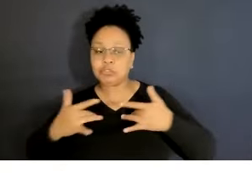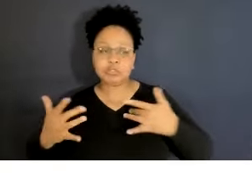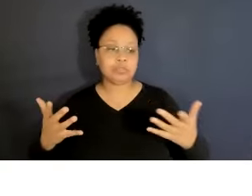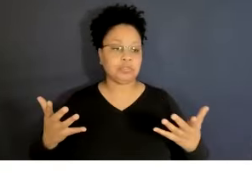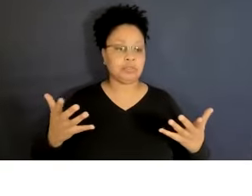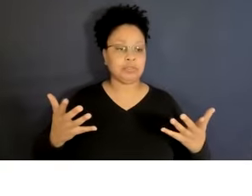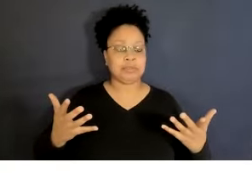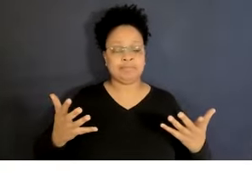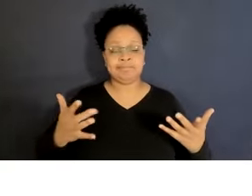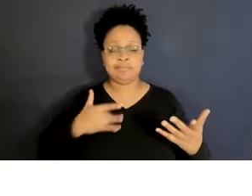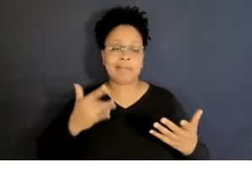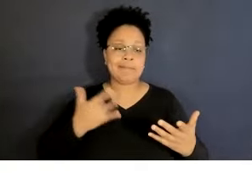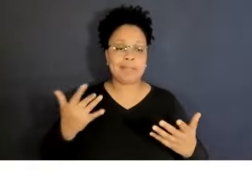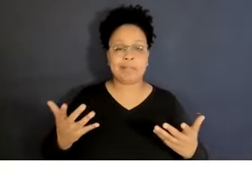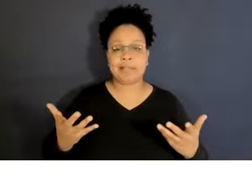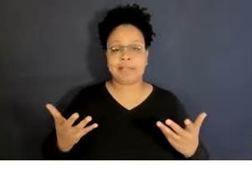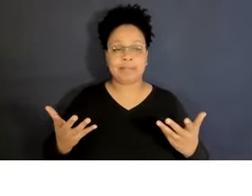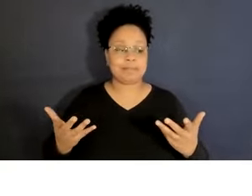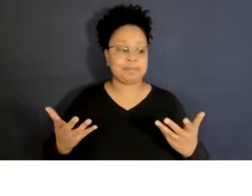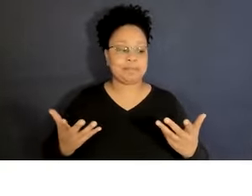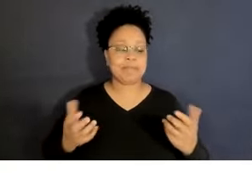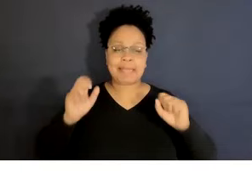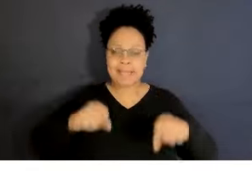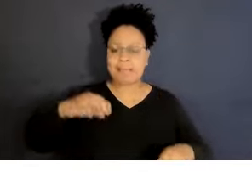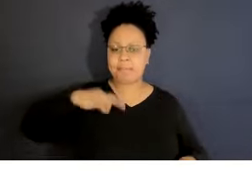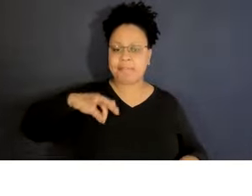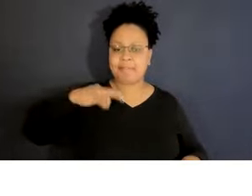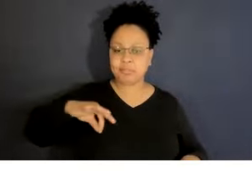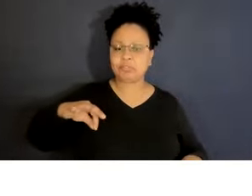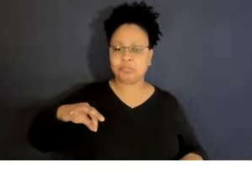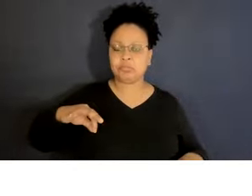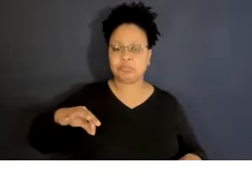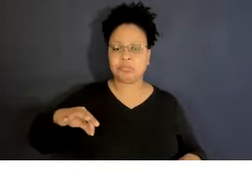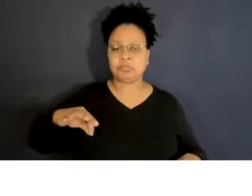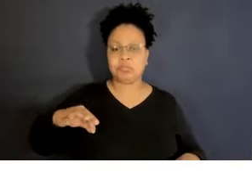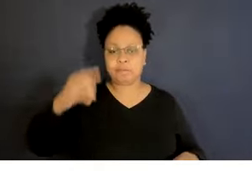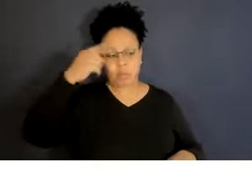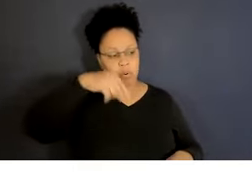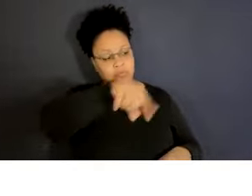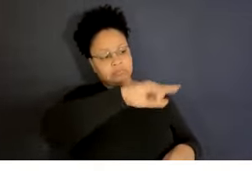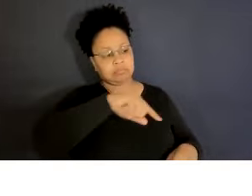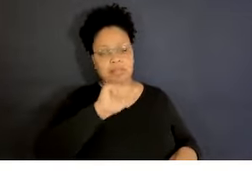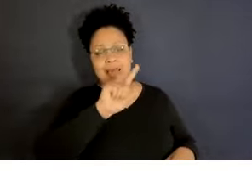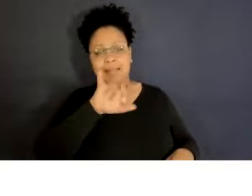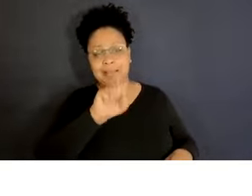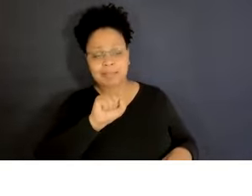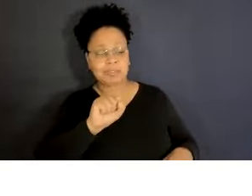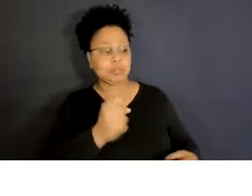feel like it could be beneficial for allies to attend